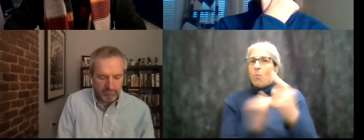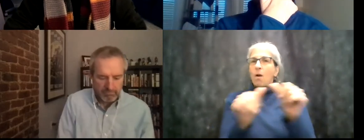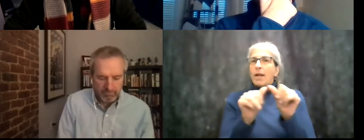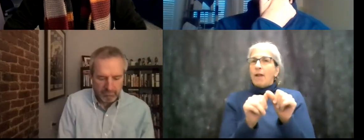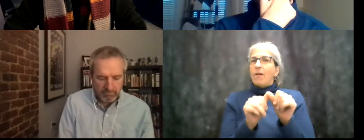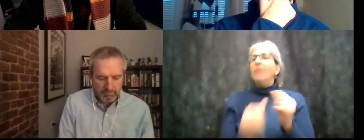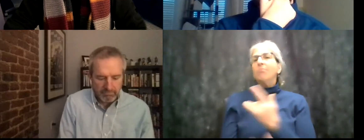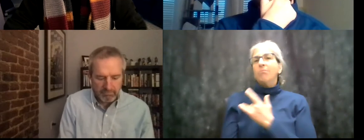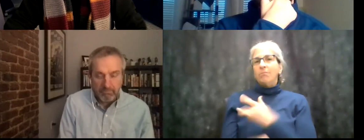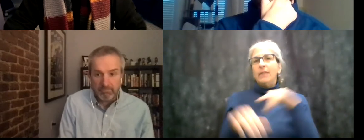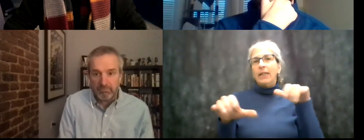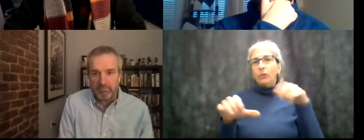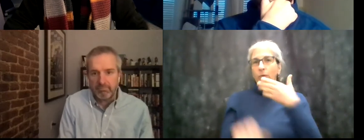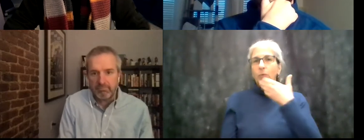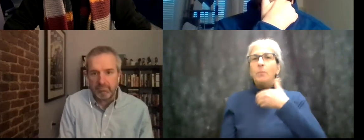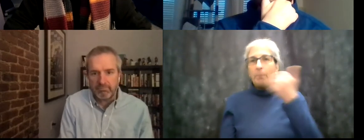better,